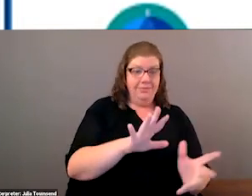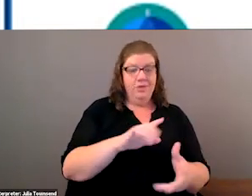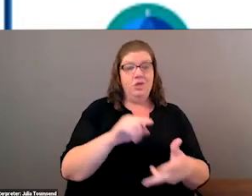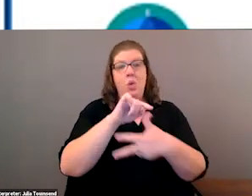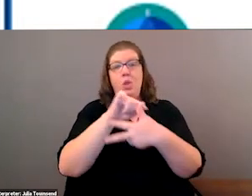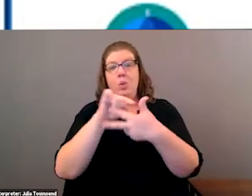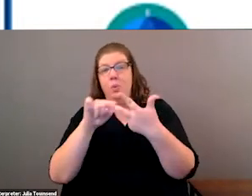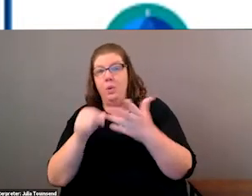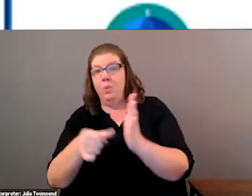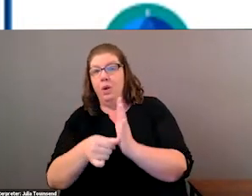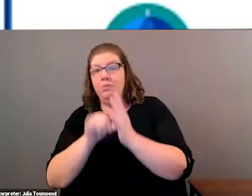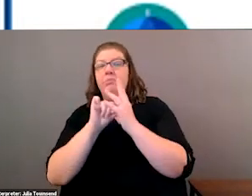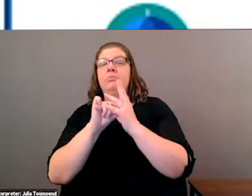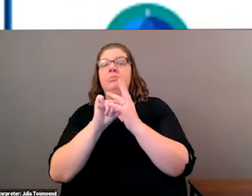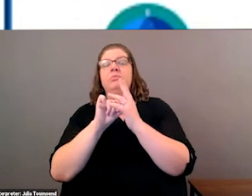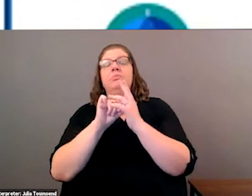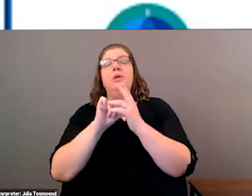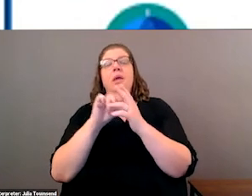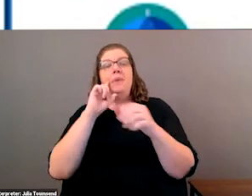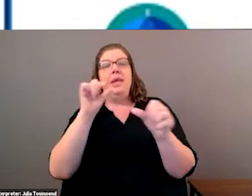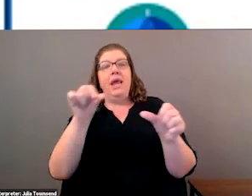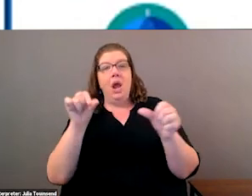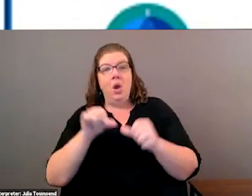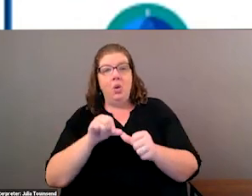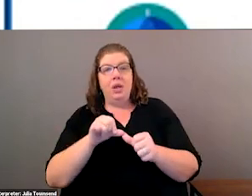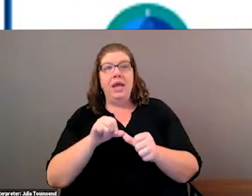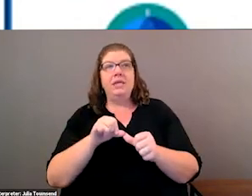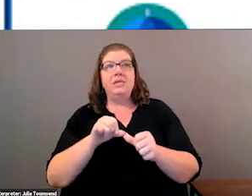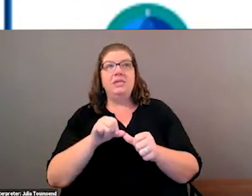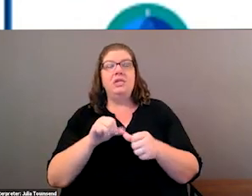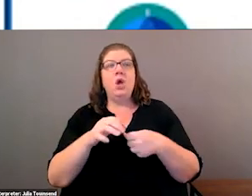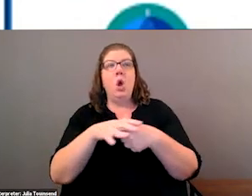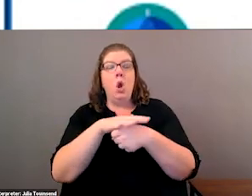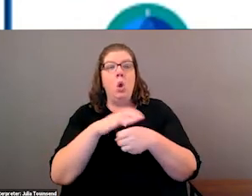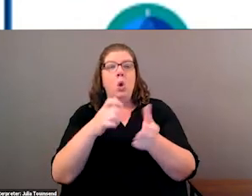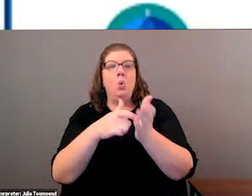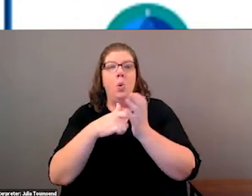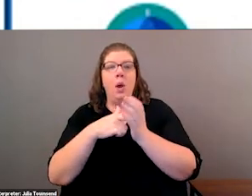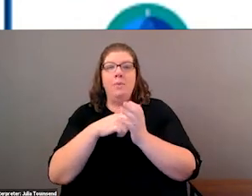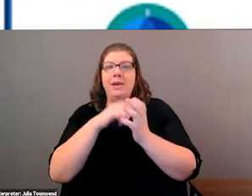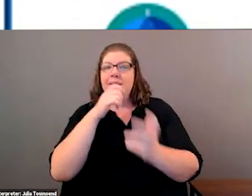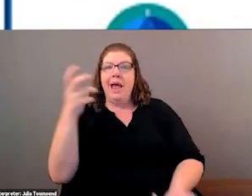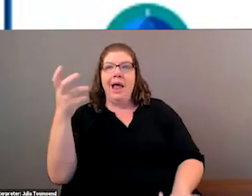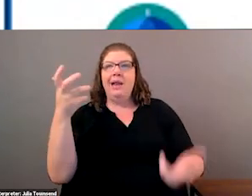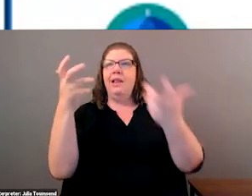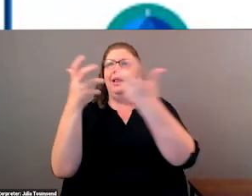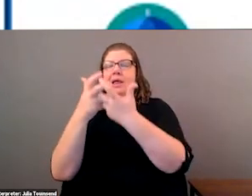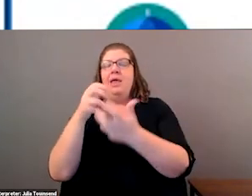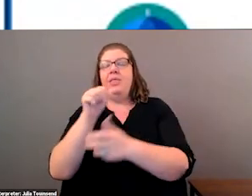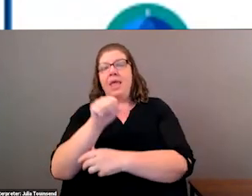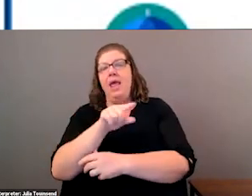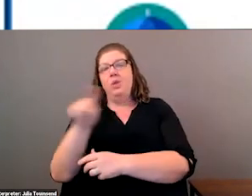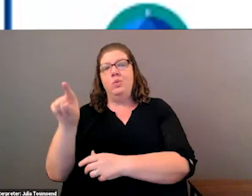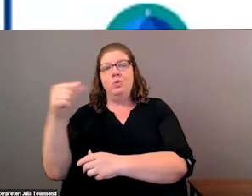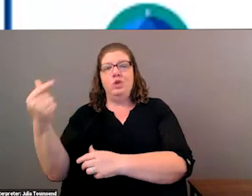want to highlight as being areas where our local requirements are not aligned to the A through G